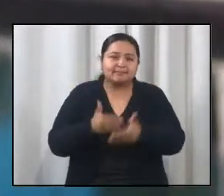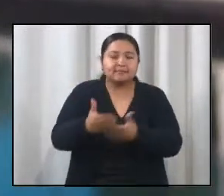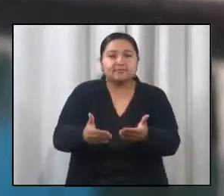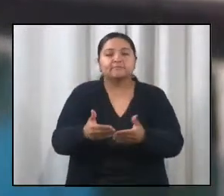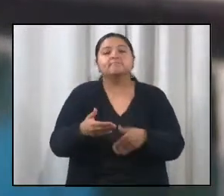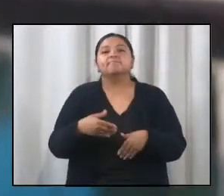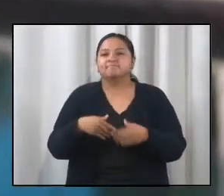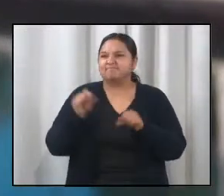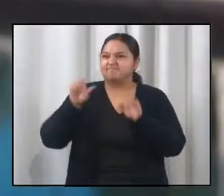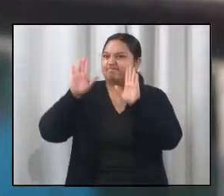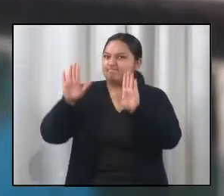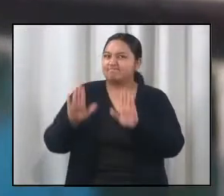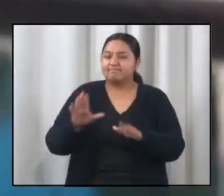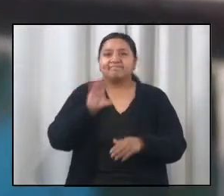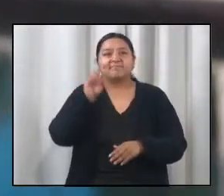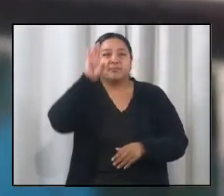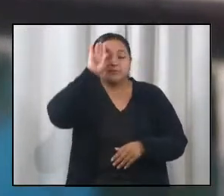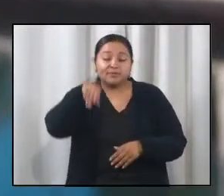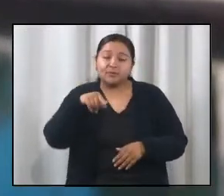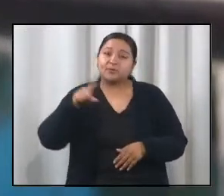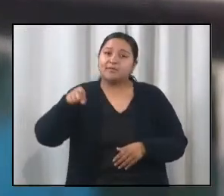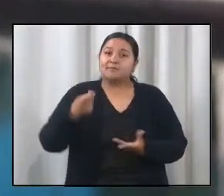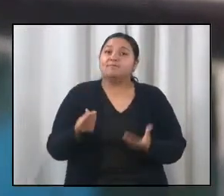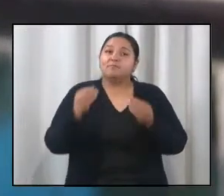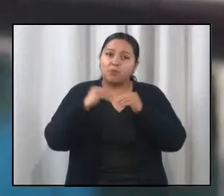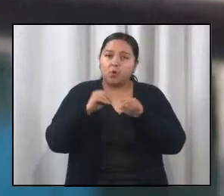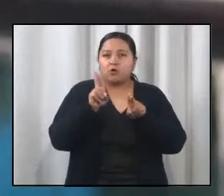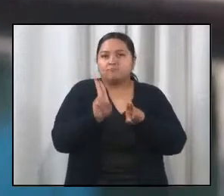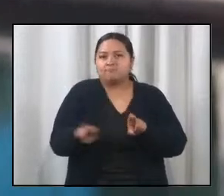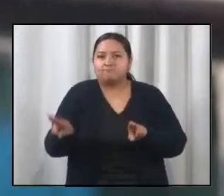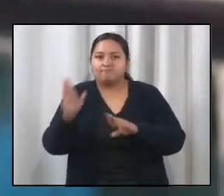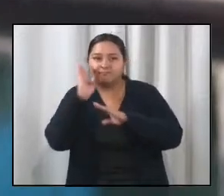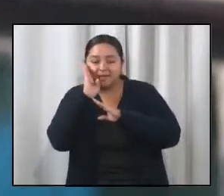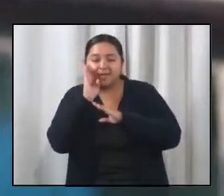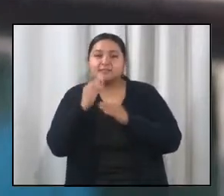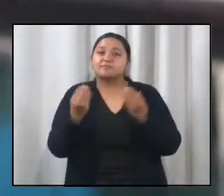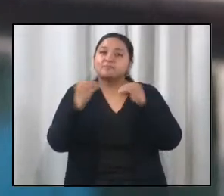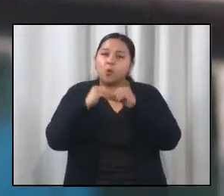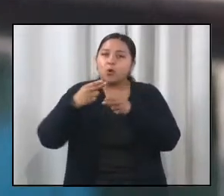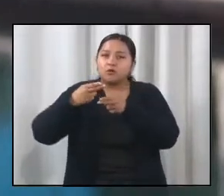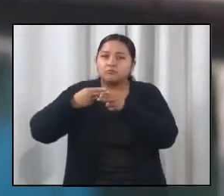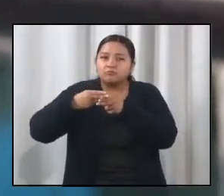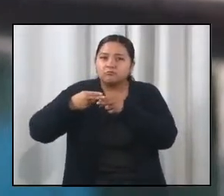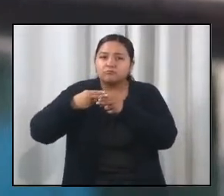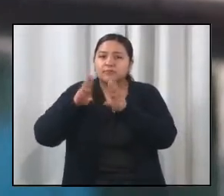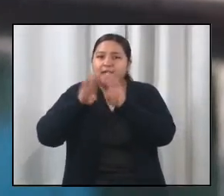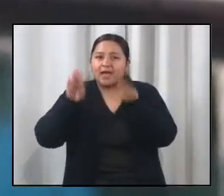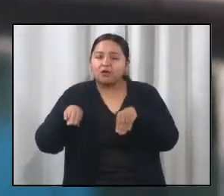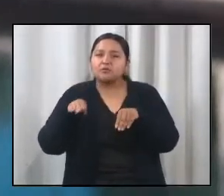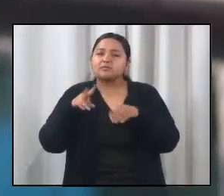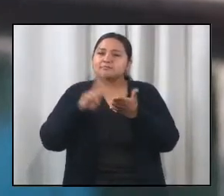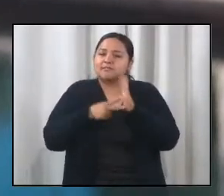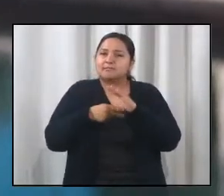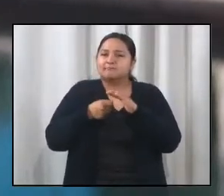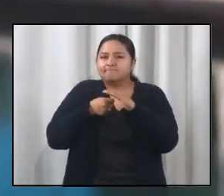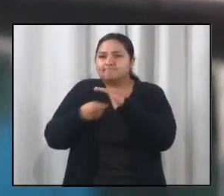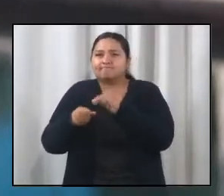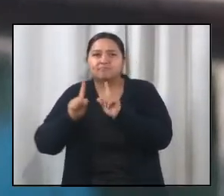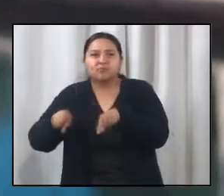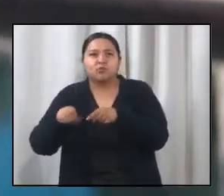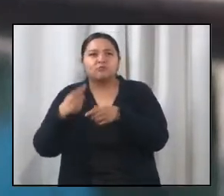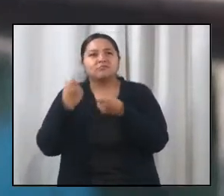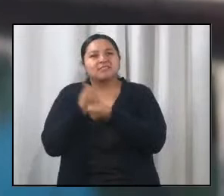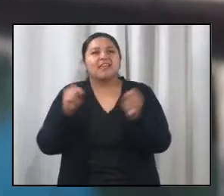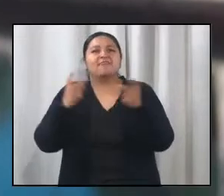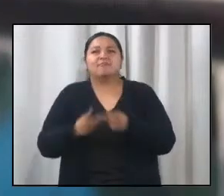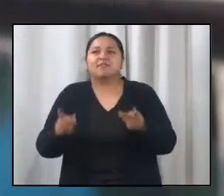more beds, both interim housing, and that provides a safe place for people to go right now, and more affordable housing, which